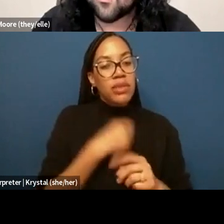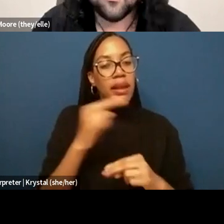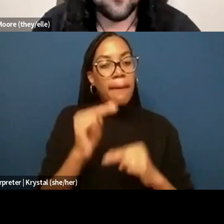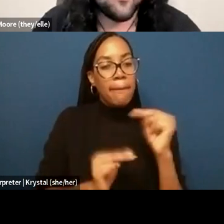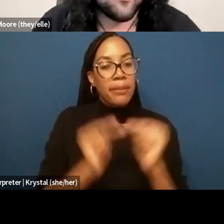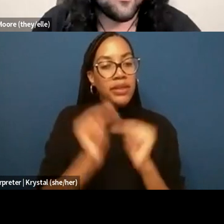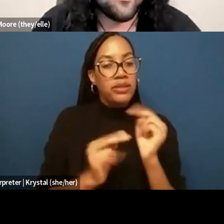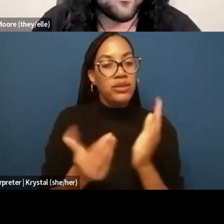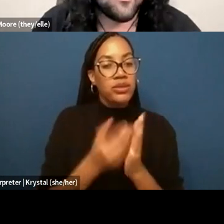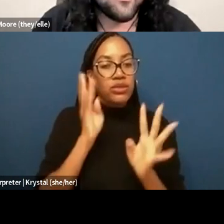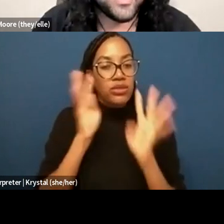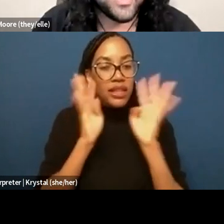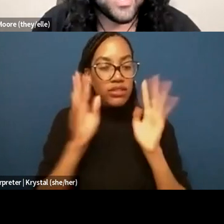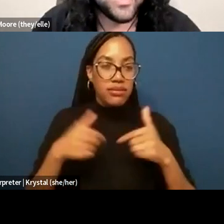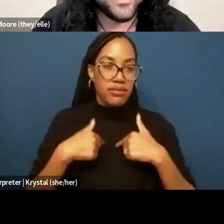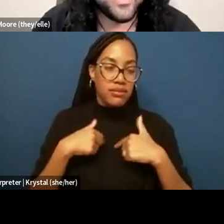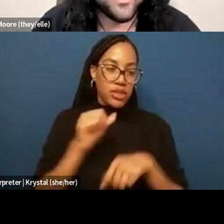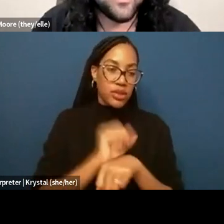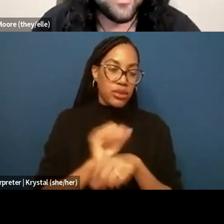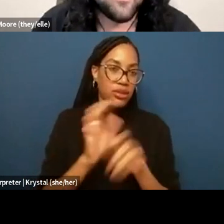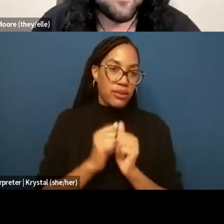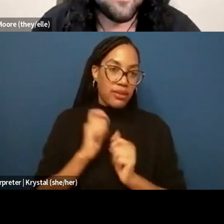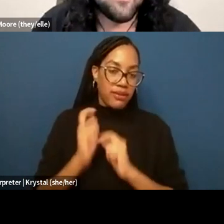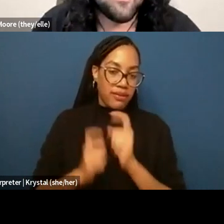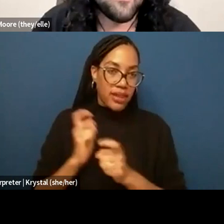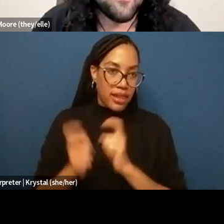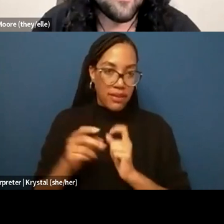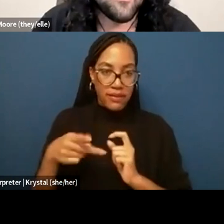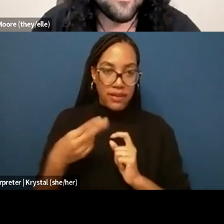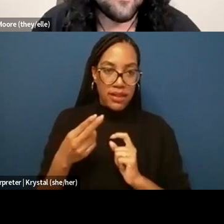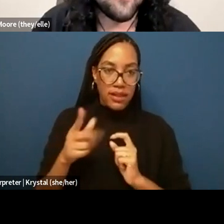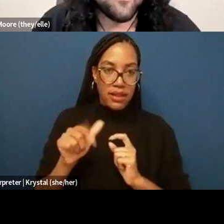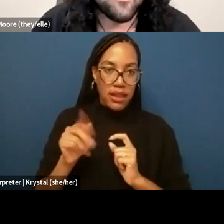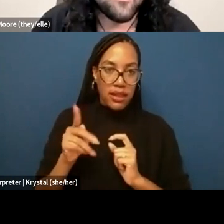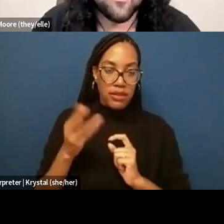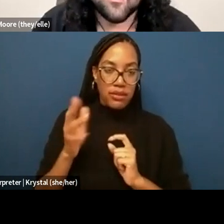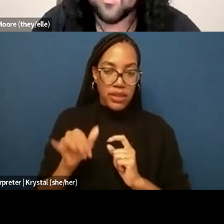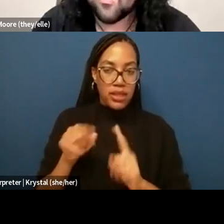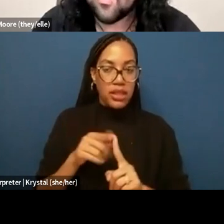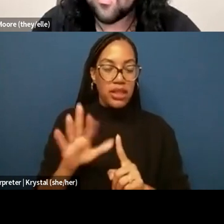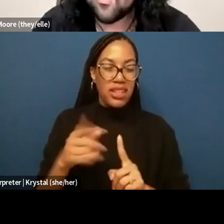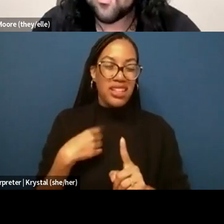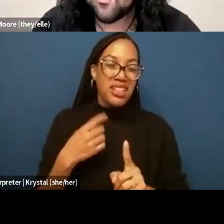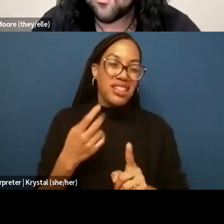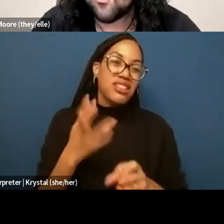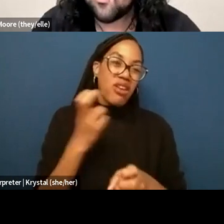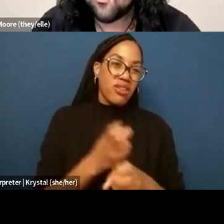I'm in philanthropy, so we think about capacity building a lot, problematic term, but I think, are we building our capacity to